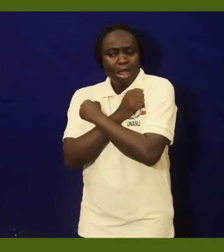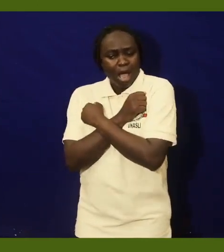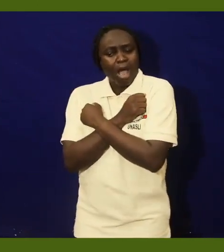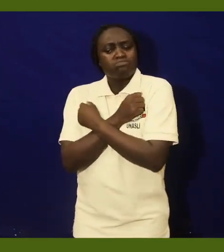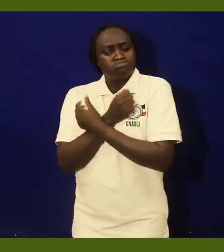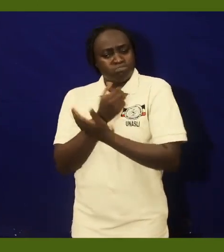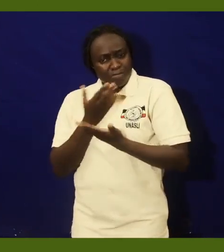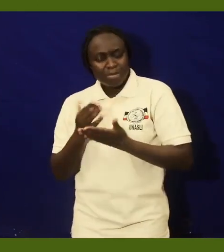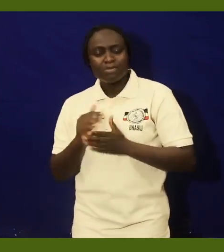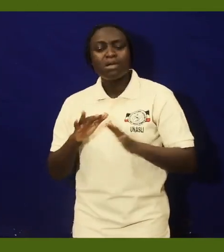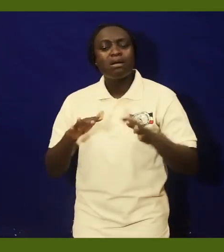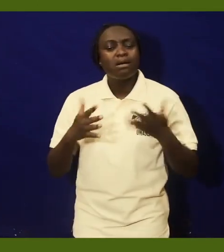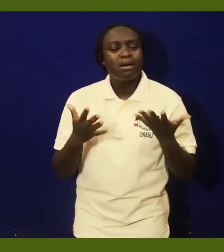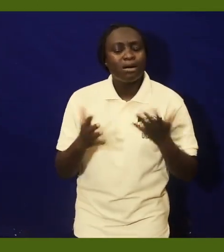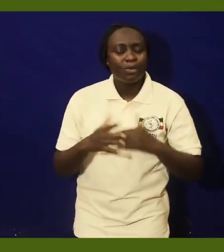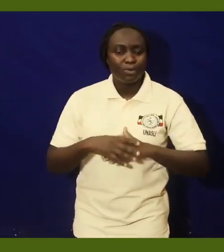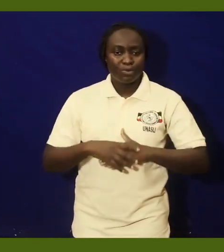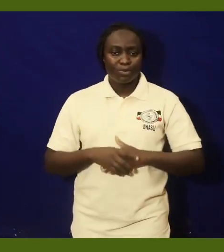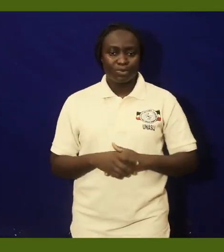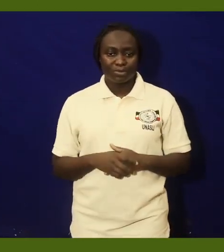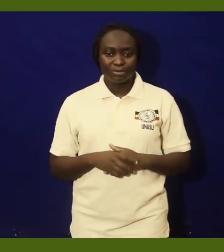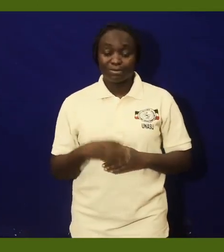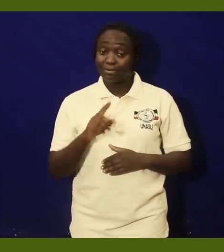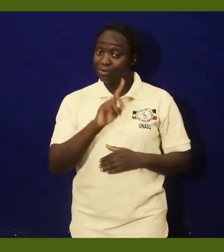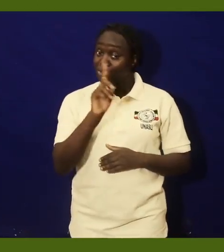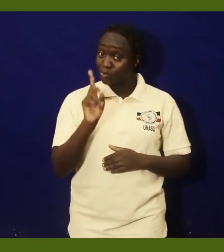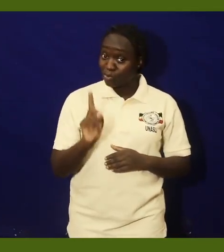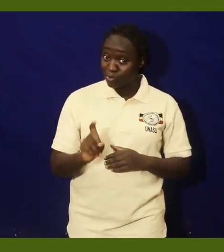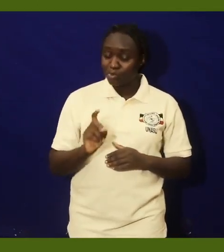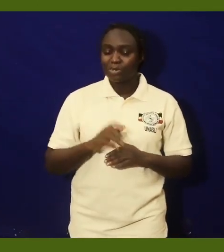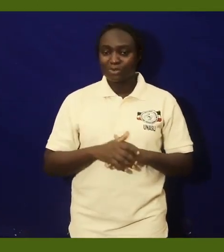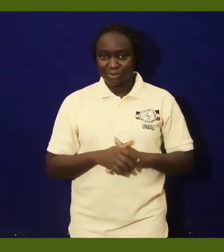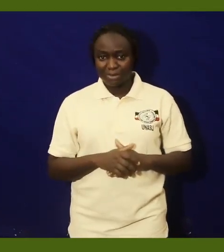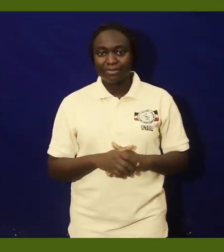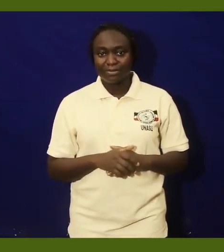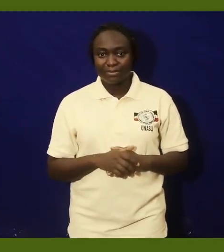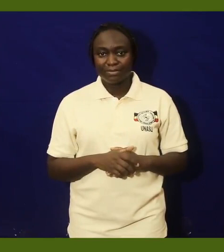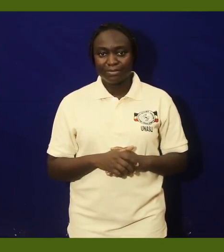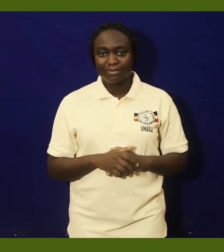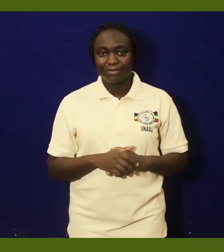love her? So those are our questions.